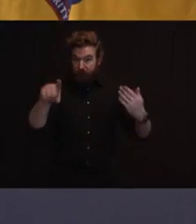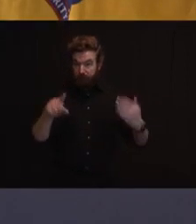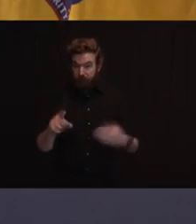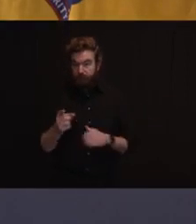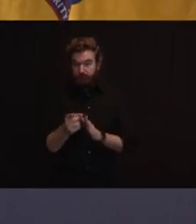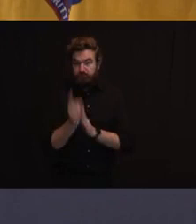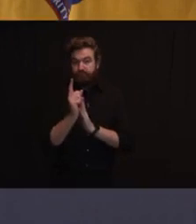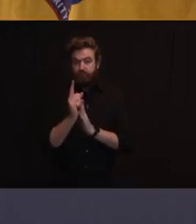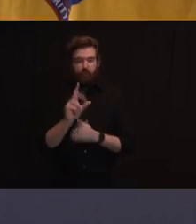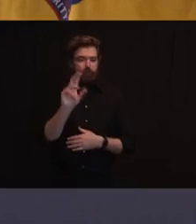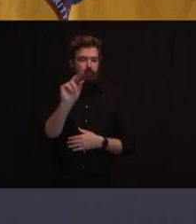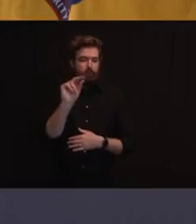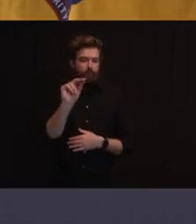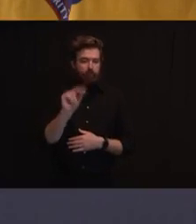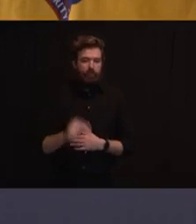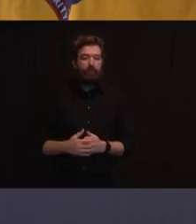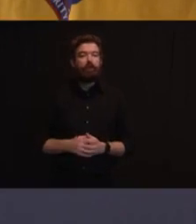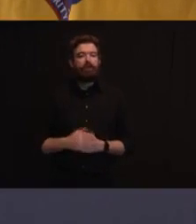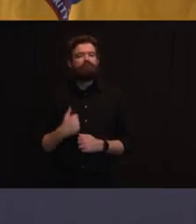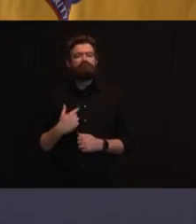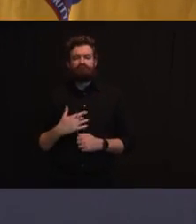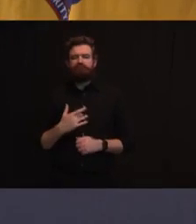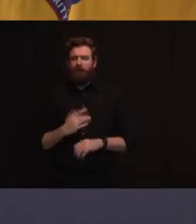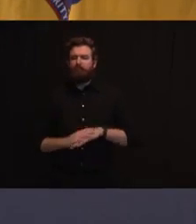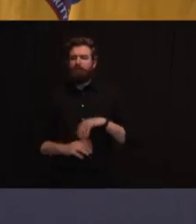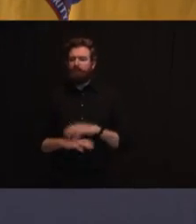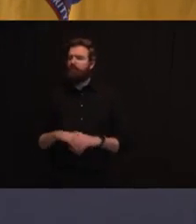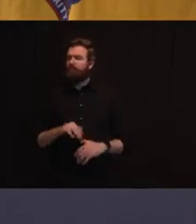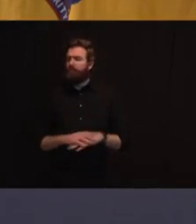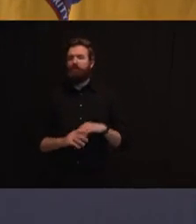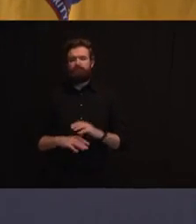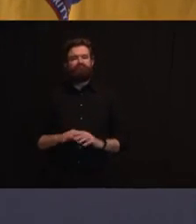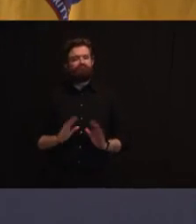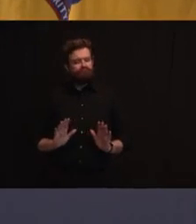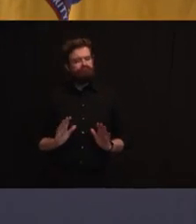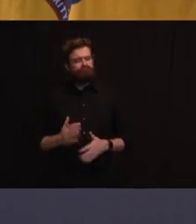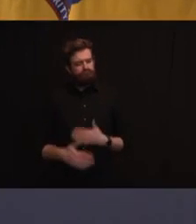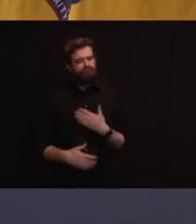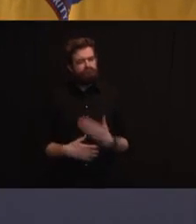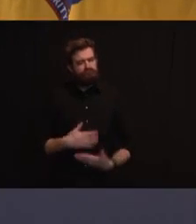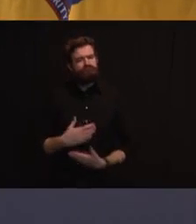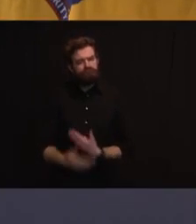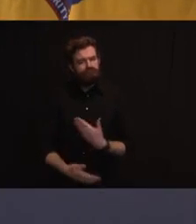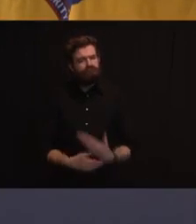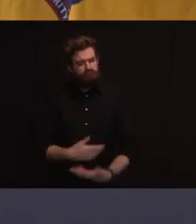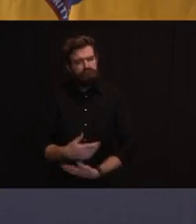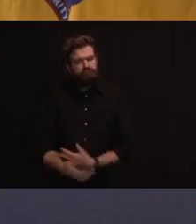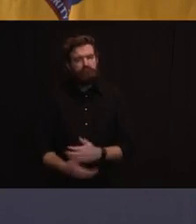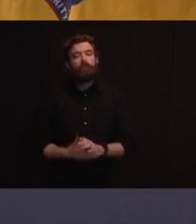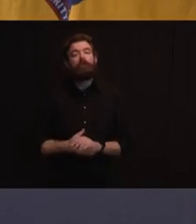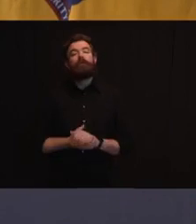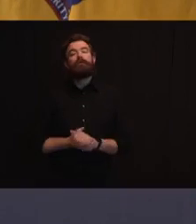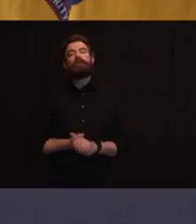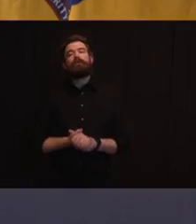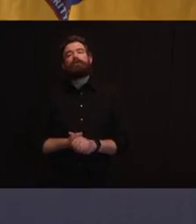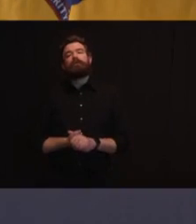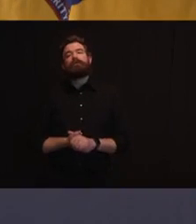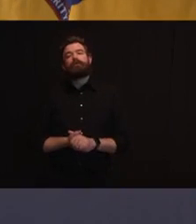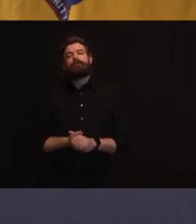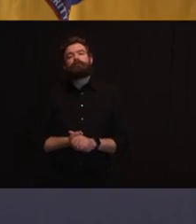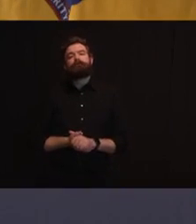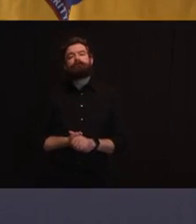we've put out there, but I think it's going to be more middle to back loaded than we want, that we feel comfortable with,